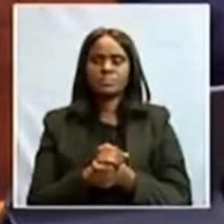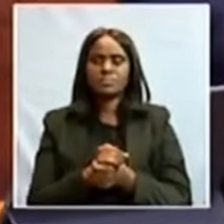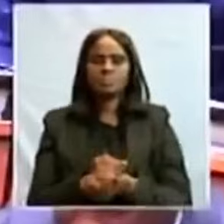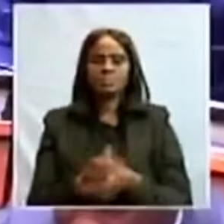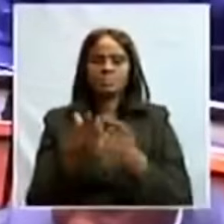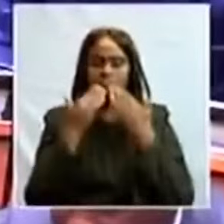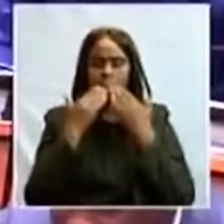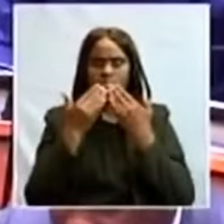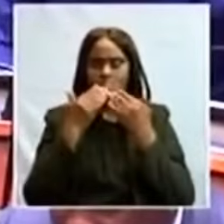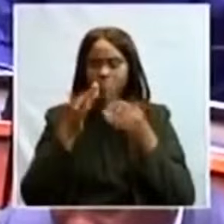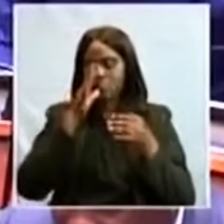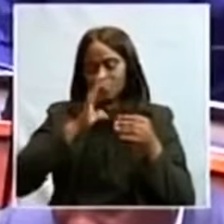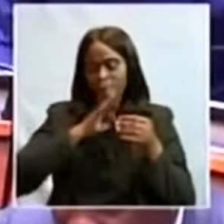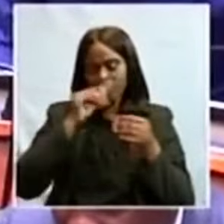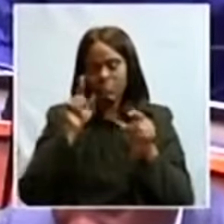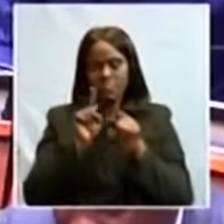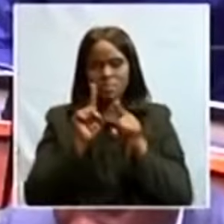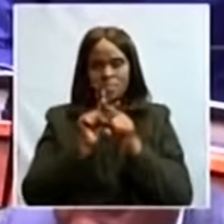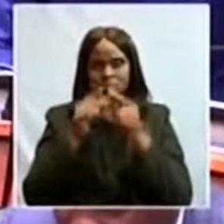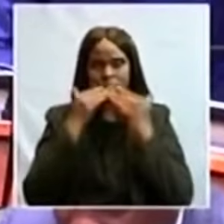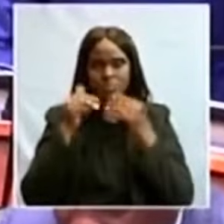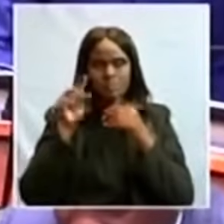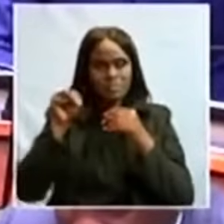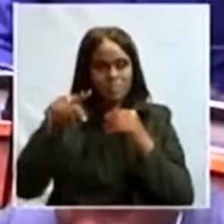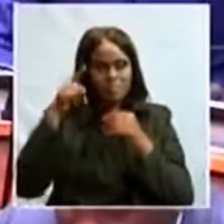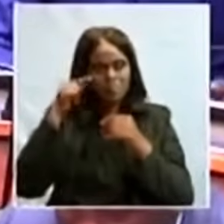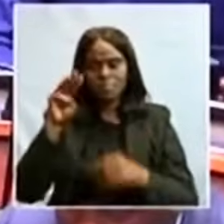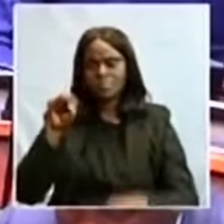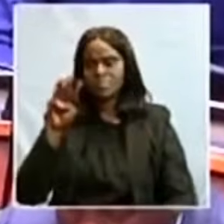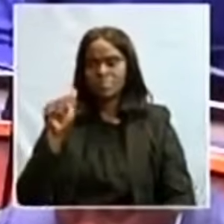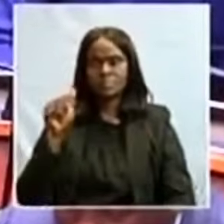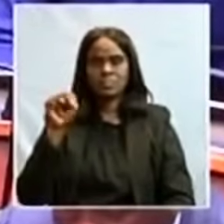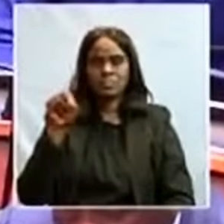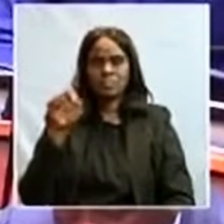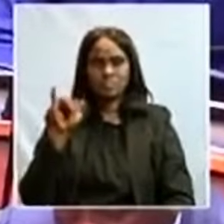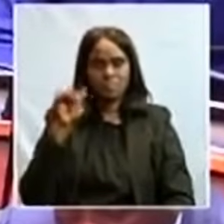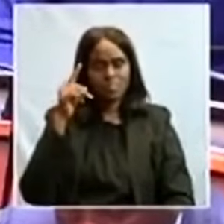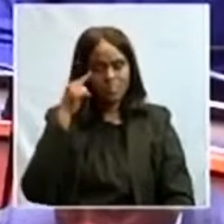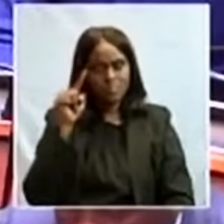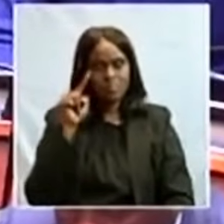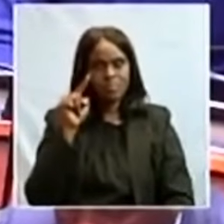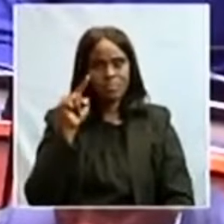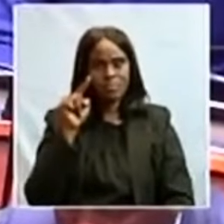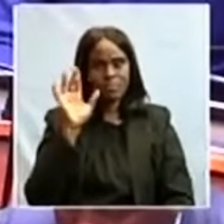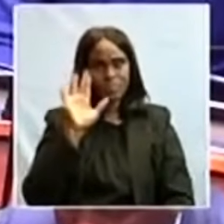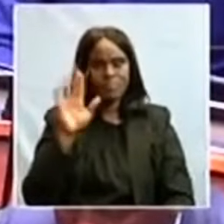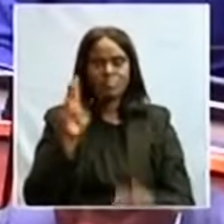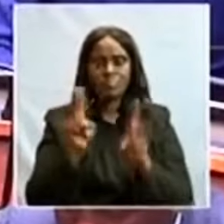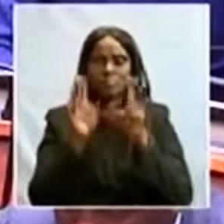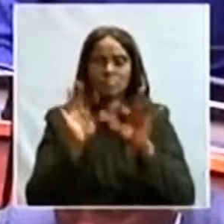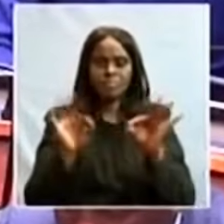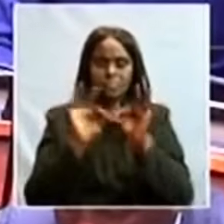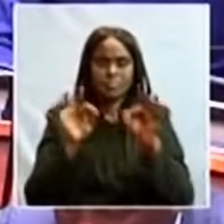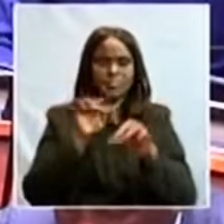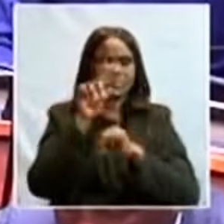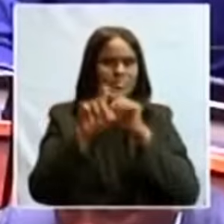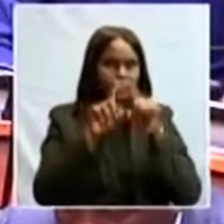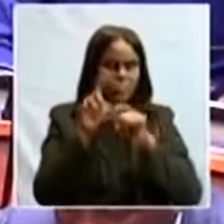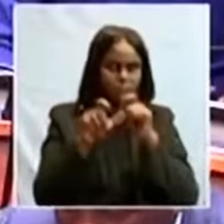Thank you, Madam Speaker, and thank you, Honorable Member from Mwandi, for that important